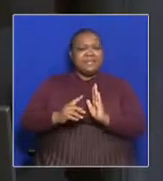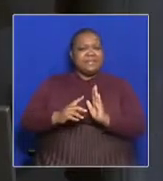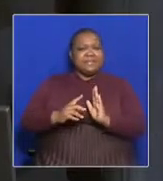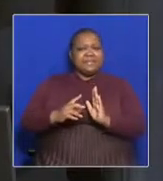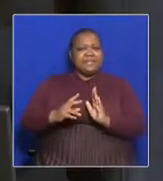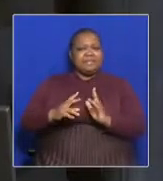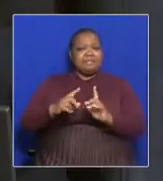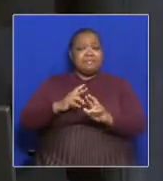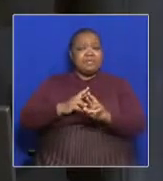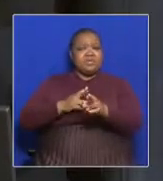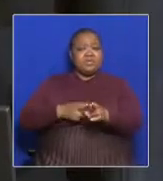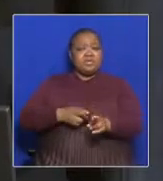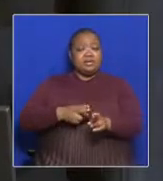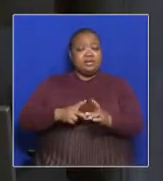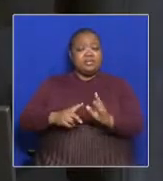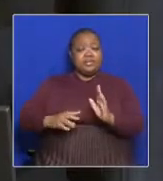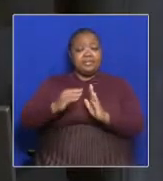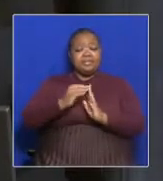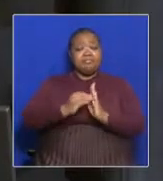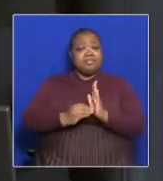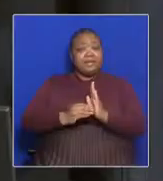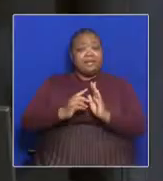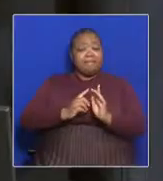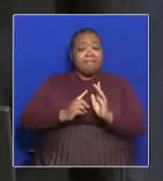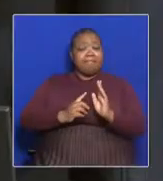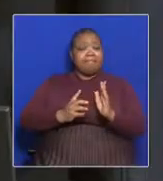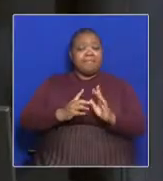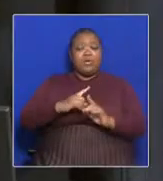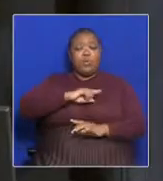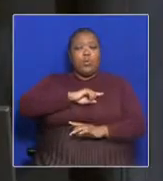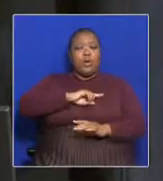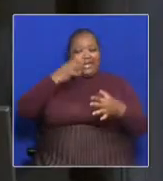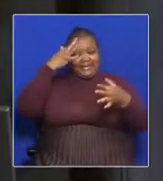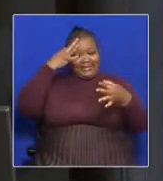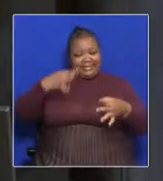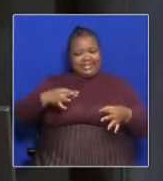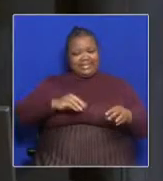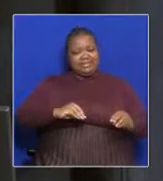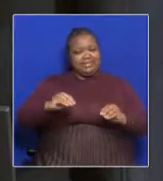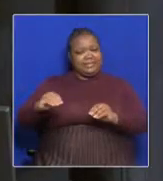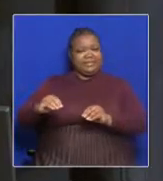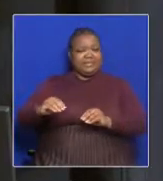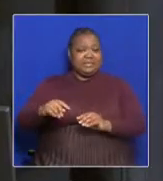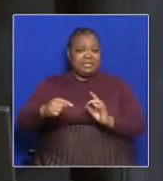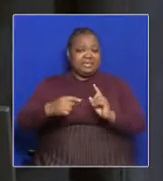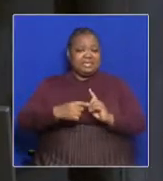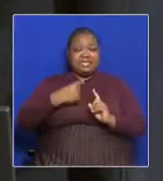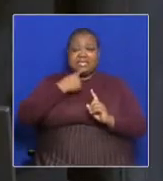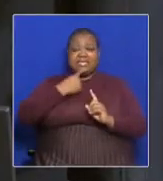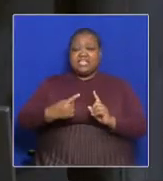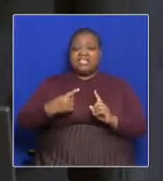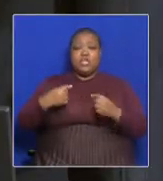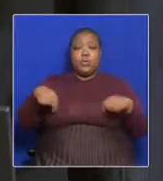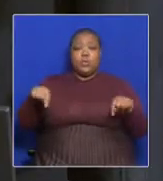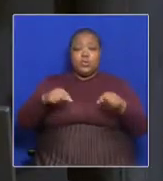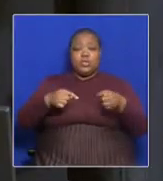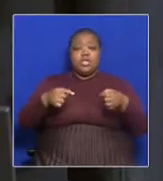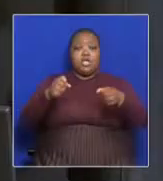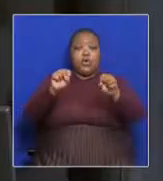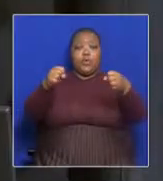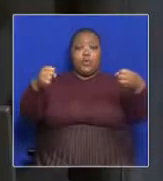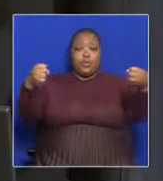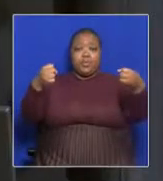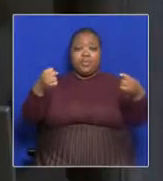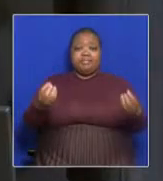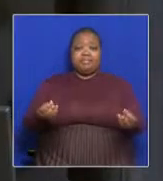decision or why that decision was made. He merely says, we opened, we found this, it was decided we go